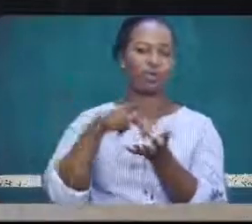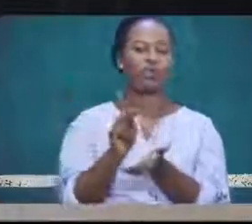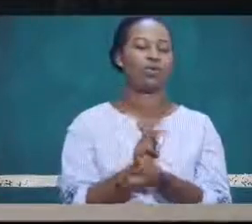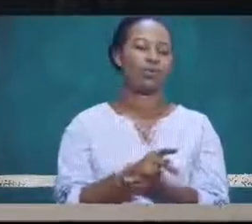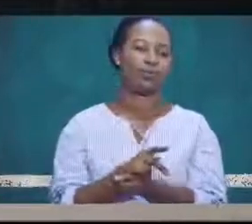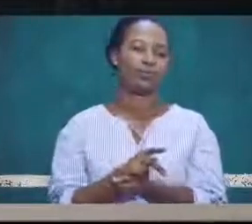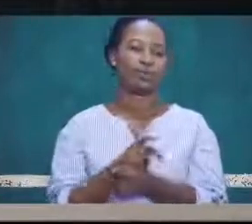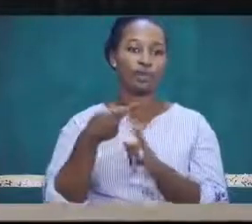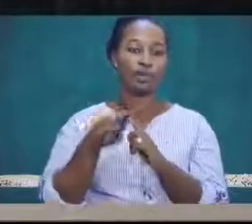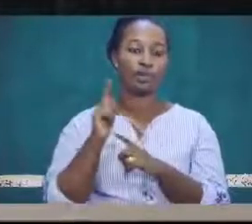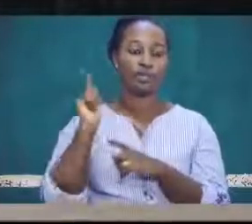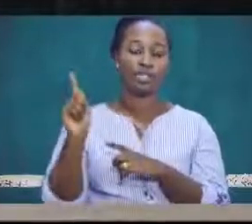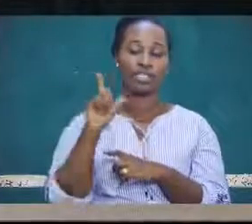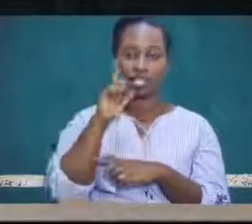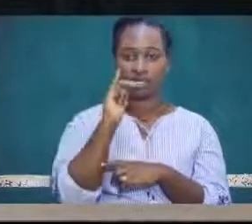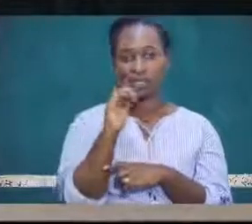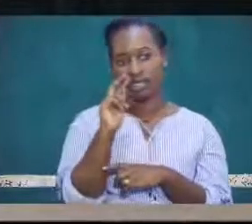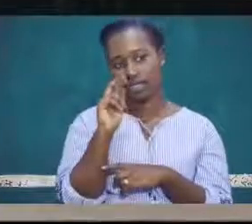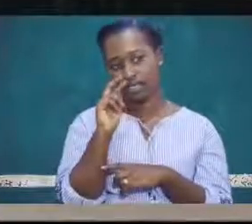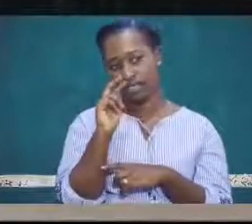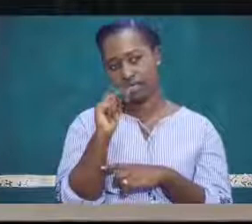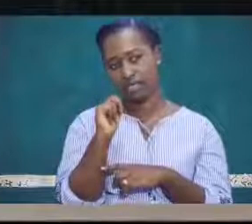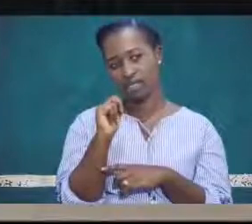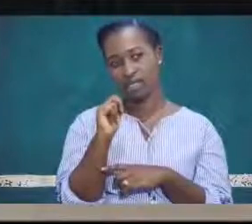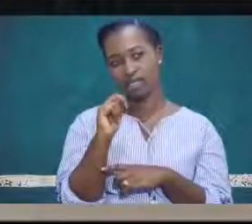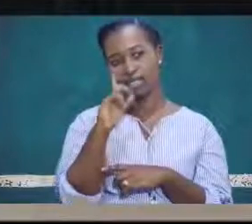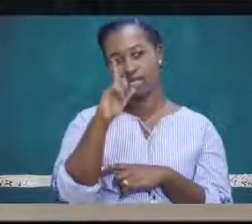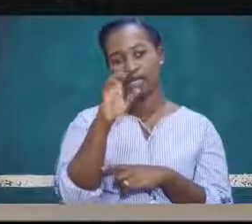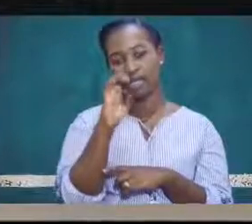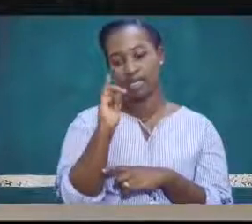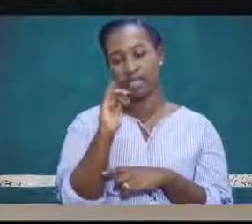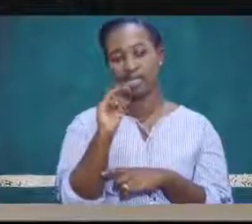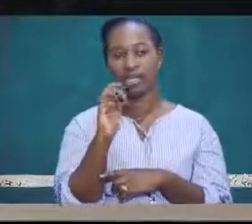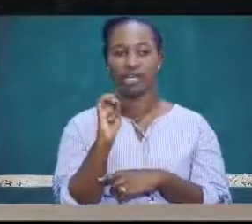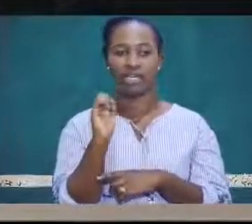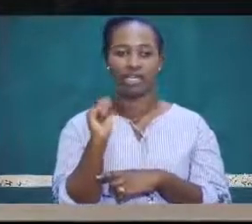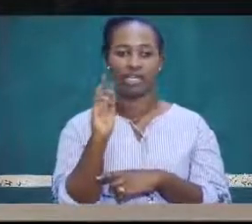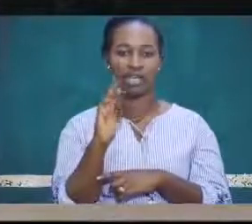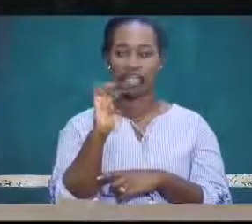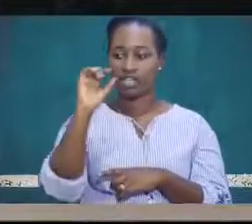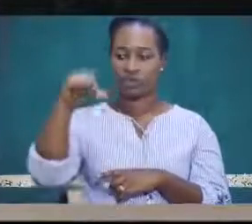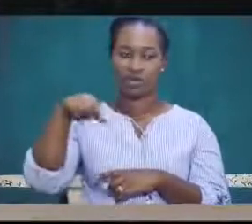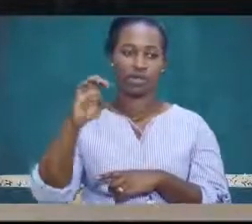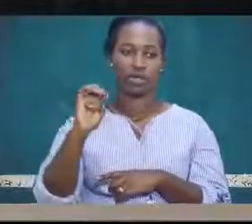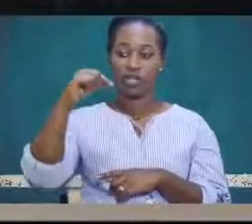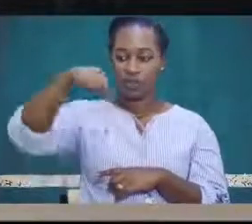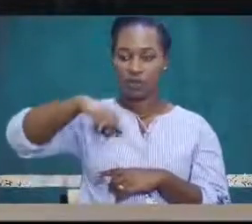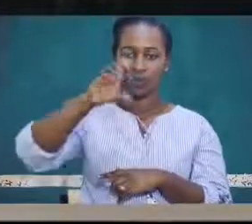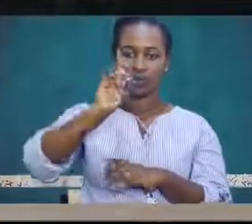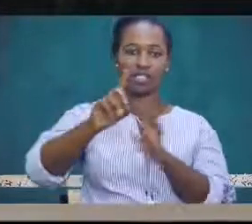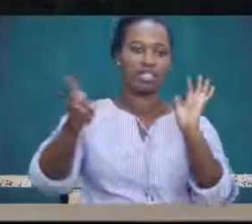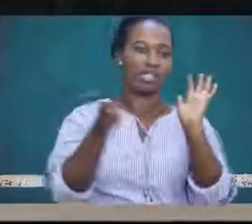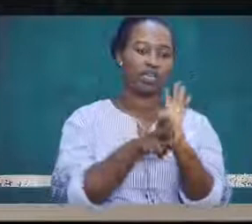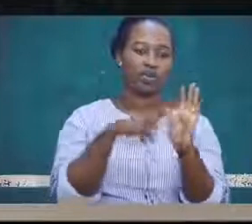price. So from this linear equation, quantity demanded is equal to 10 minus